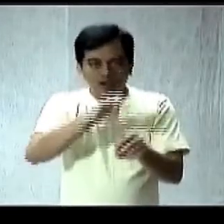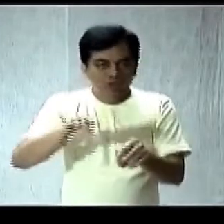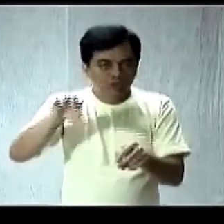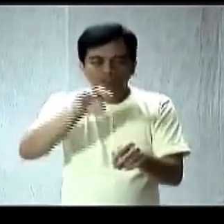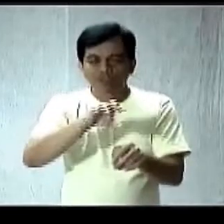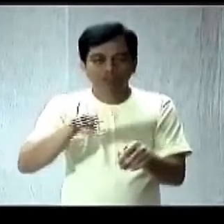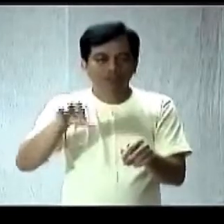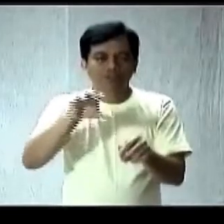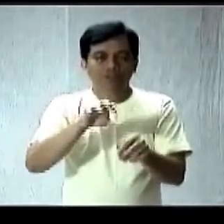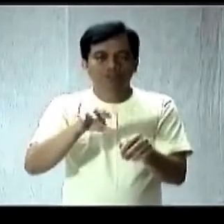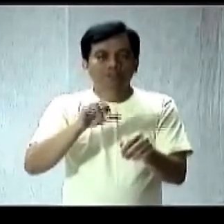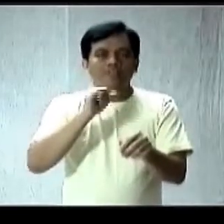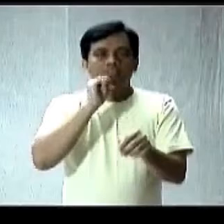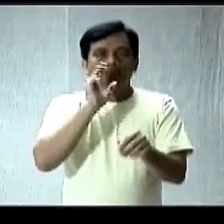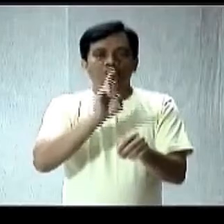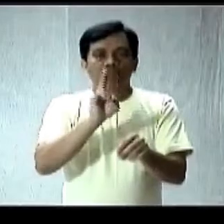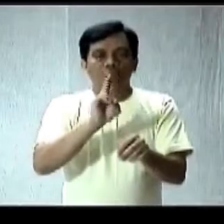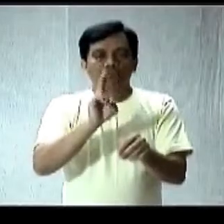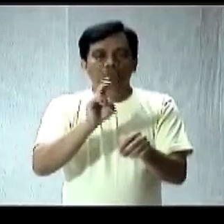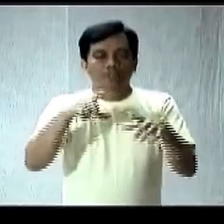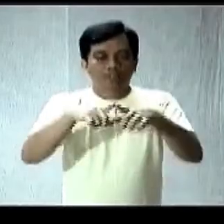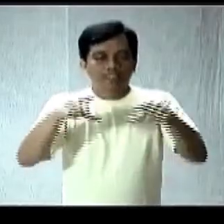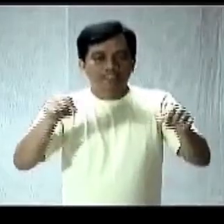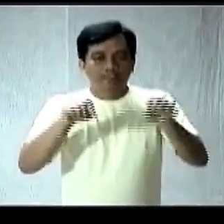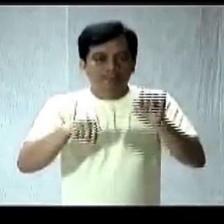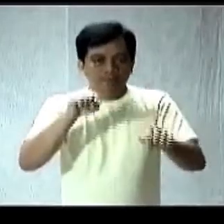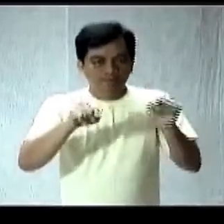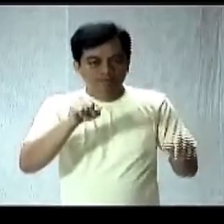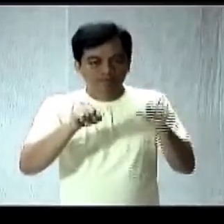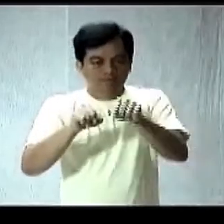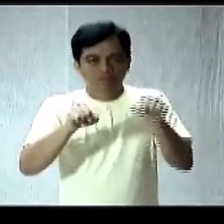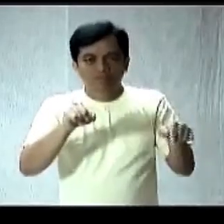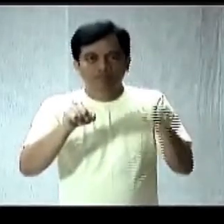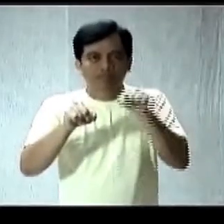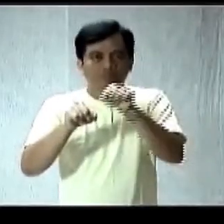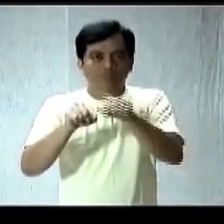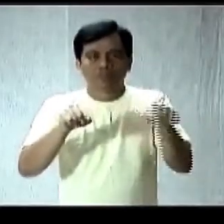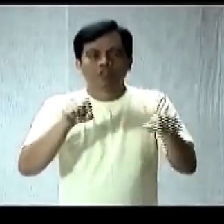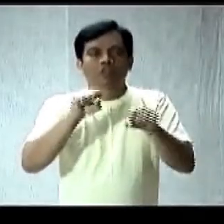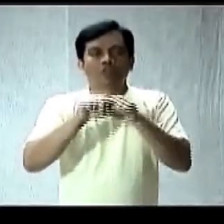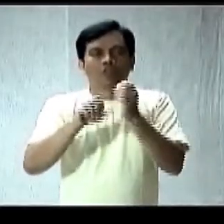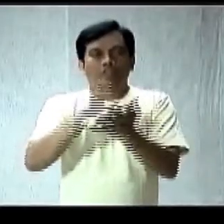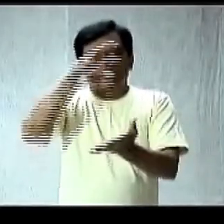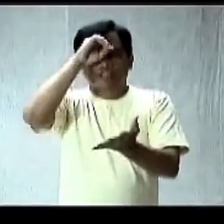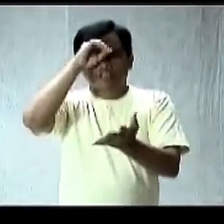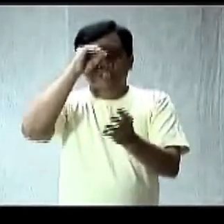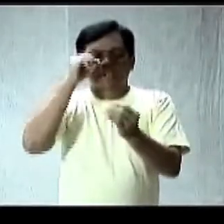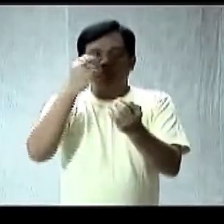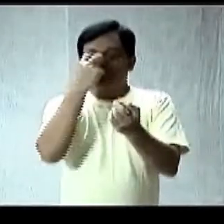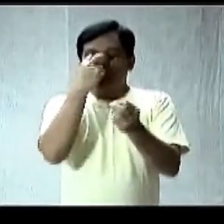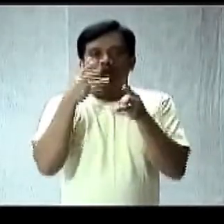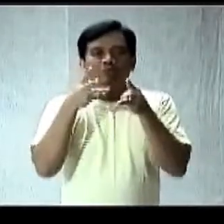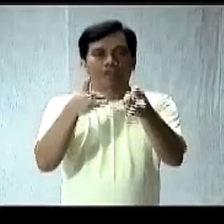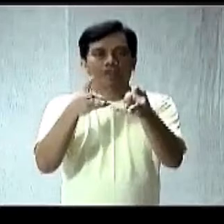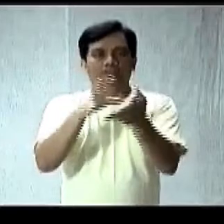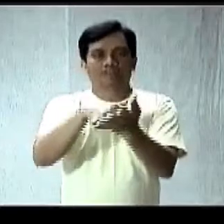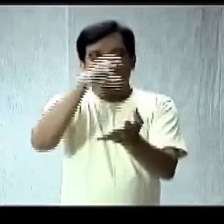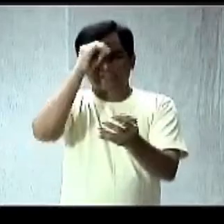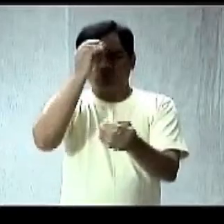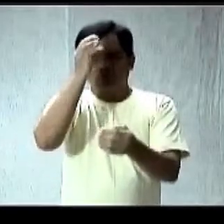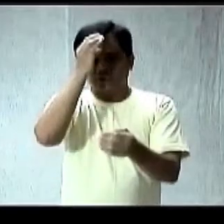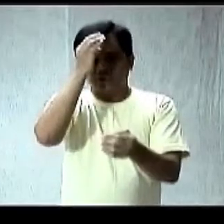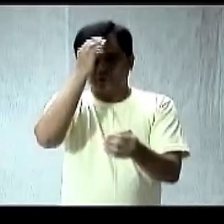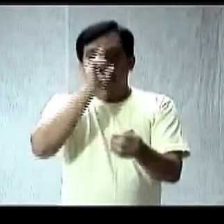mouse, that's using shortcut keys or keyboard keys. So we learned the blind way of learning the